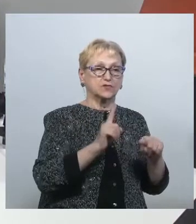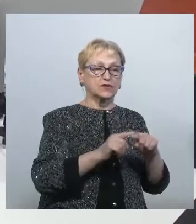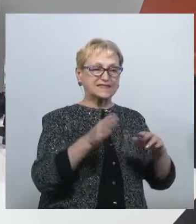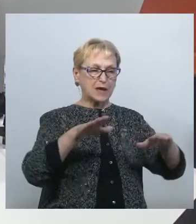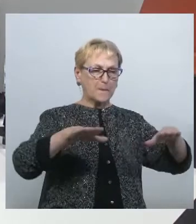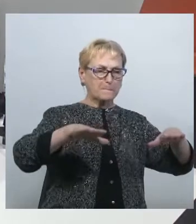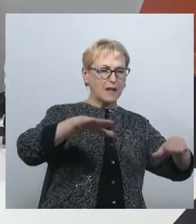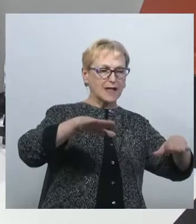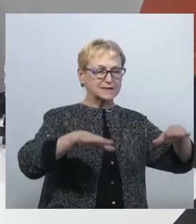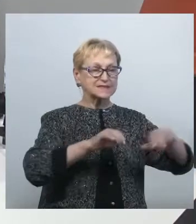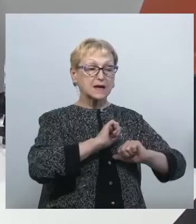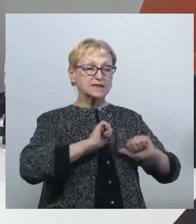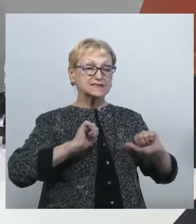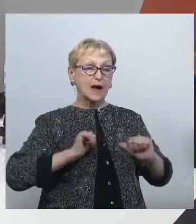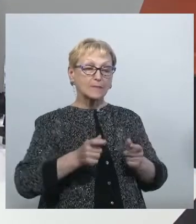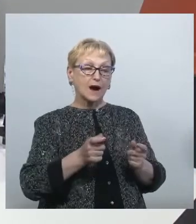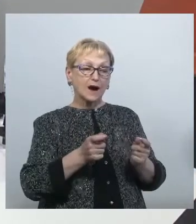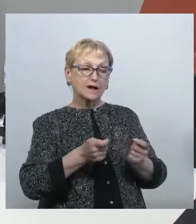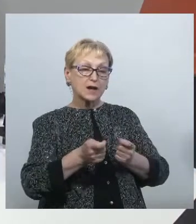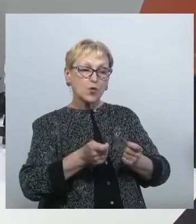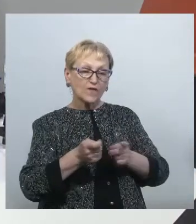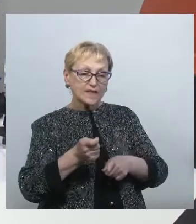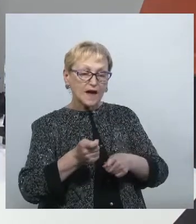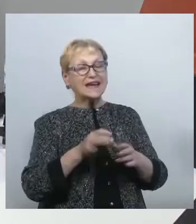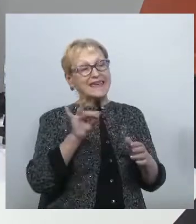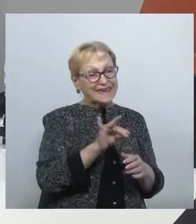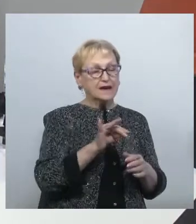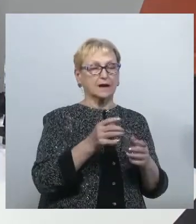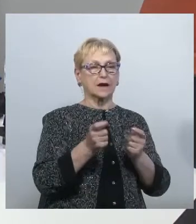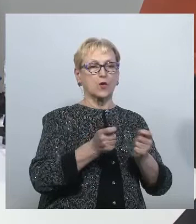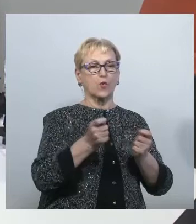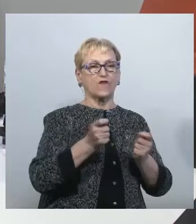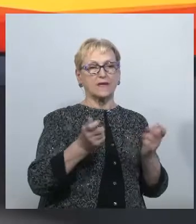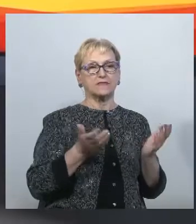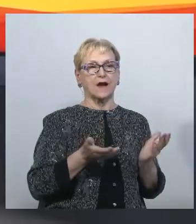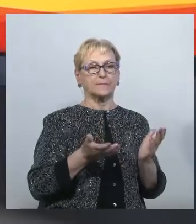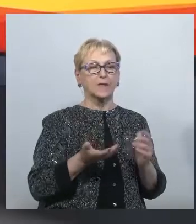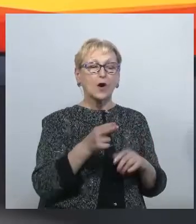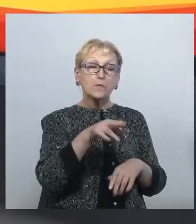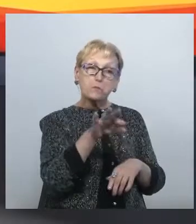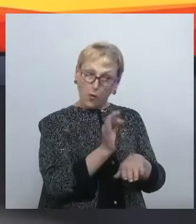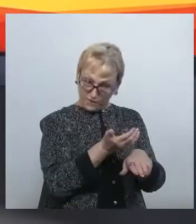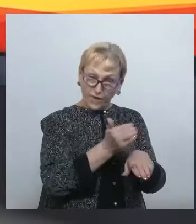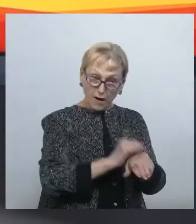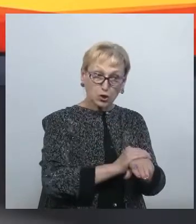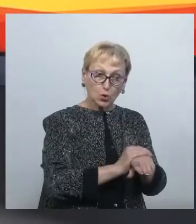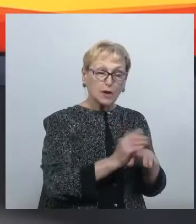evaluate the situation, the balance between self-regulation and regulation in our market?